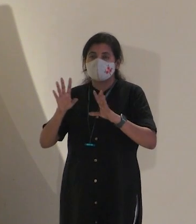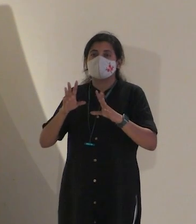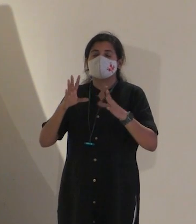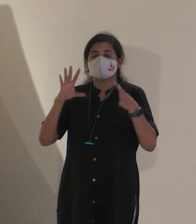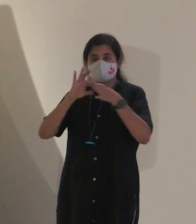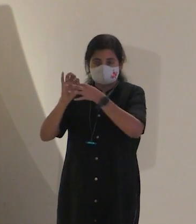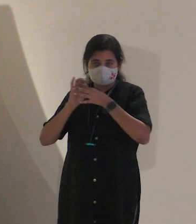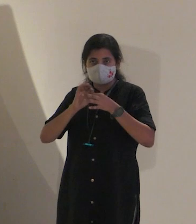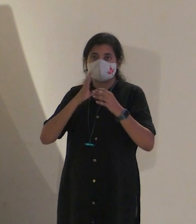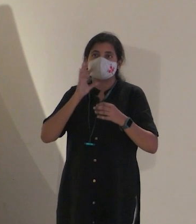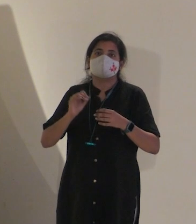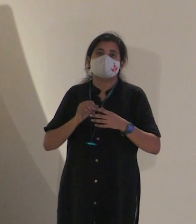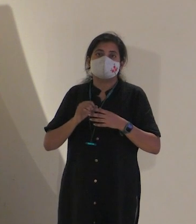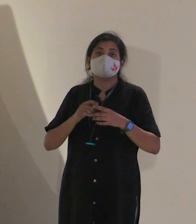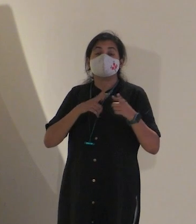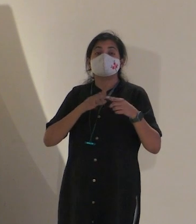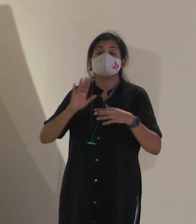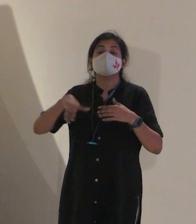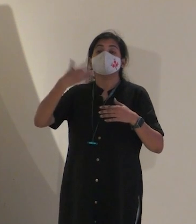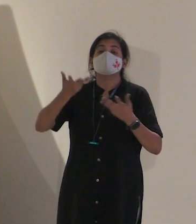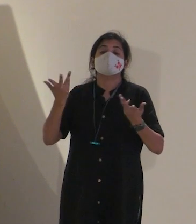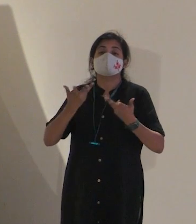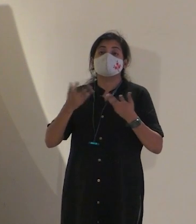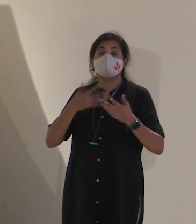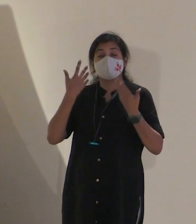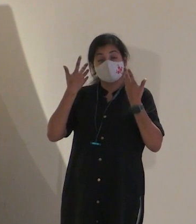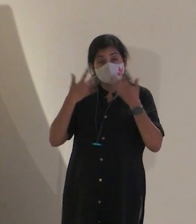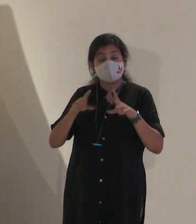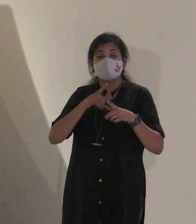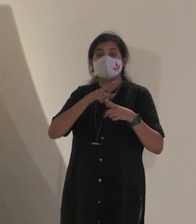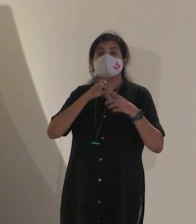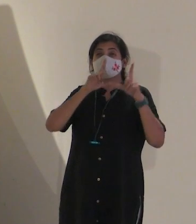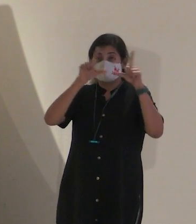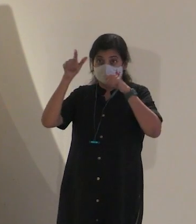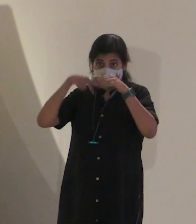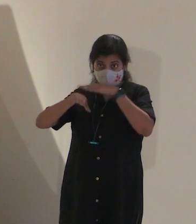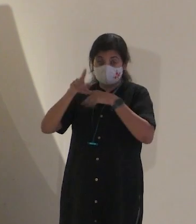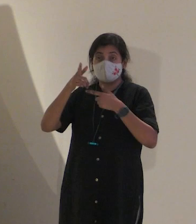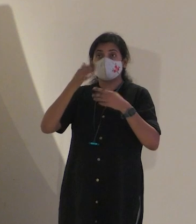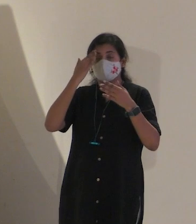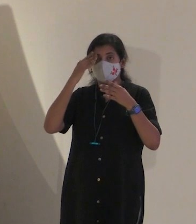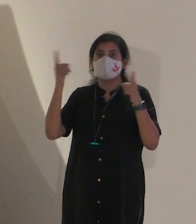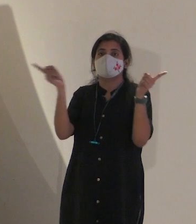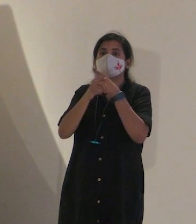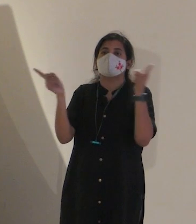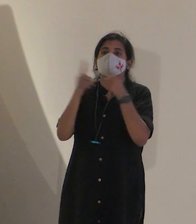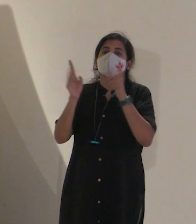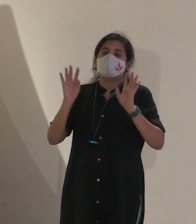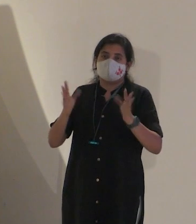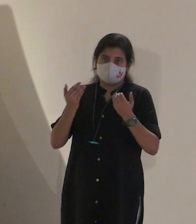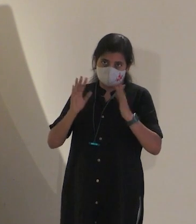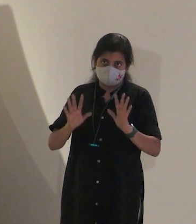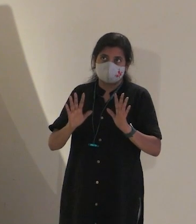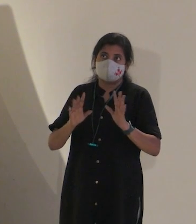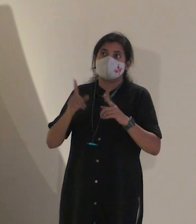therefore it will, so that all of these archives are known to each other, and for scholars, the scholars would